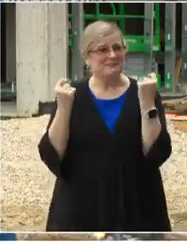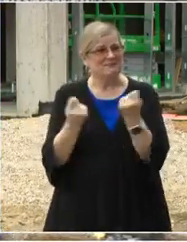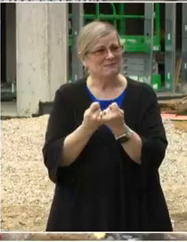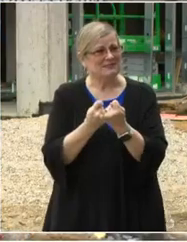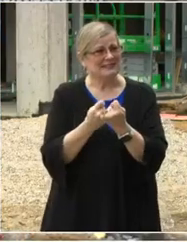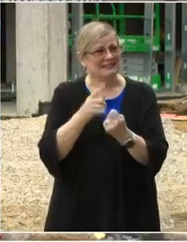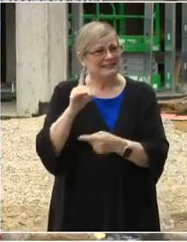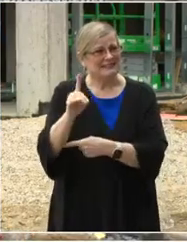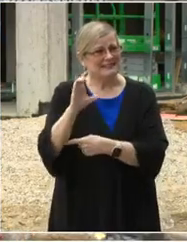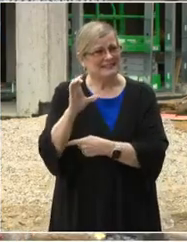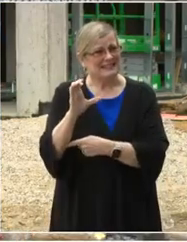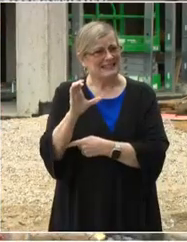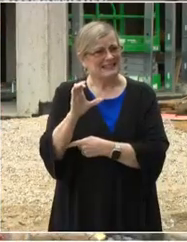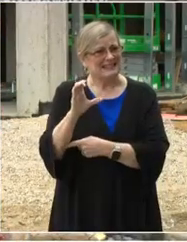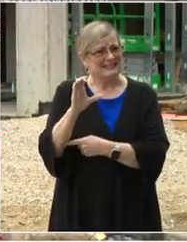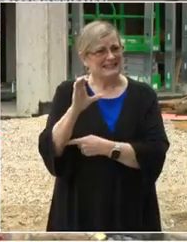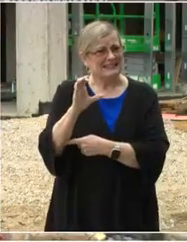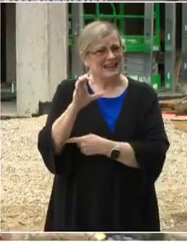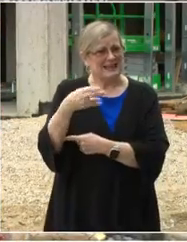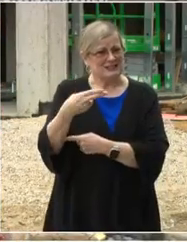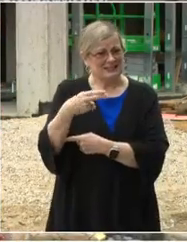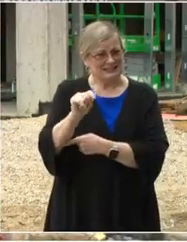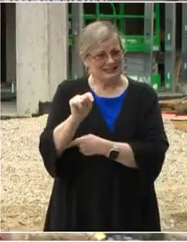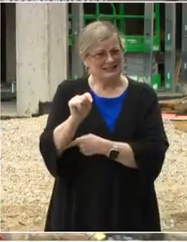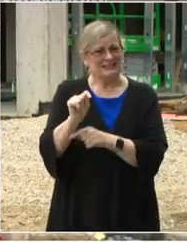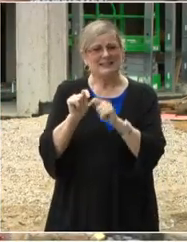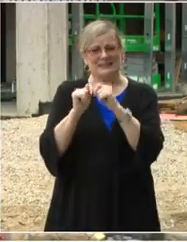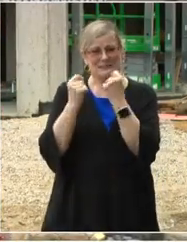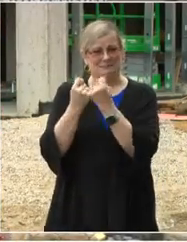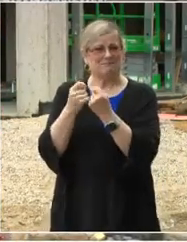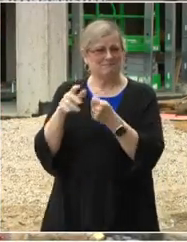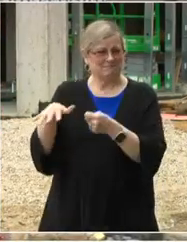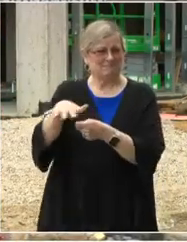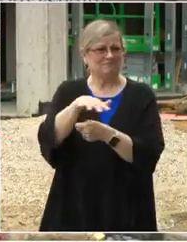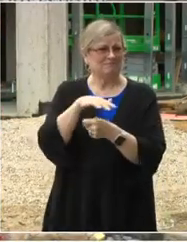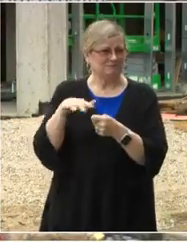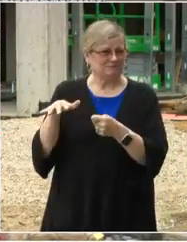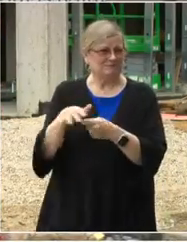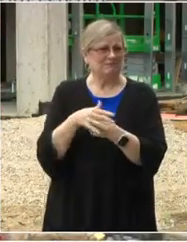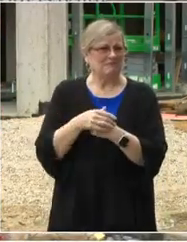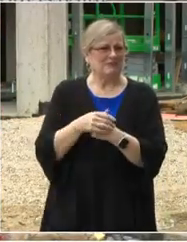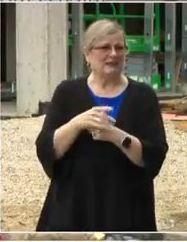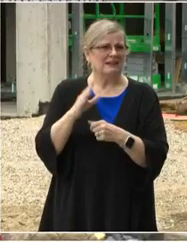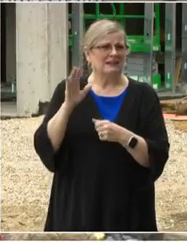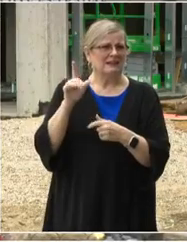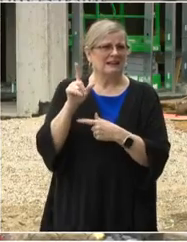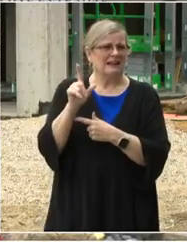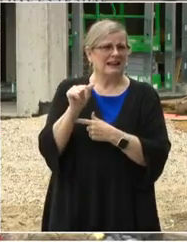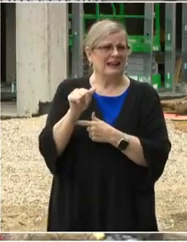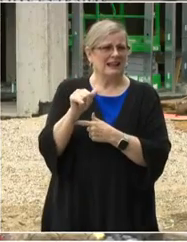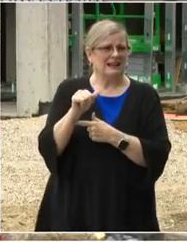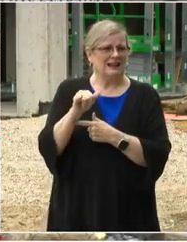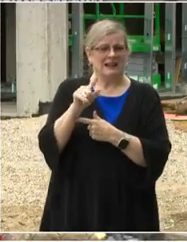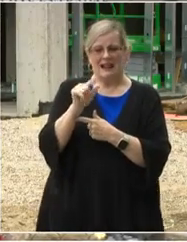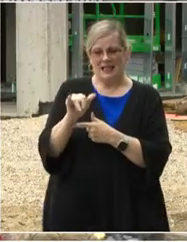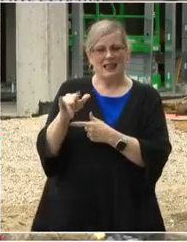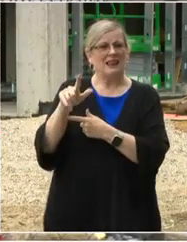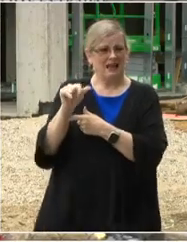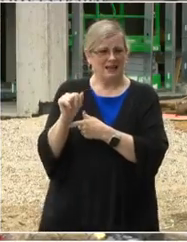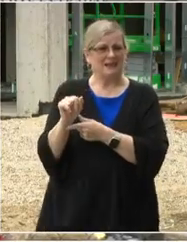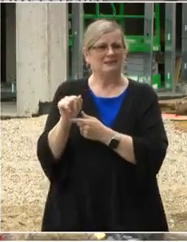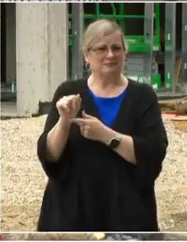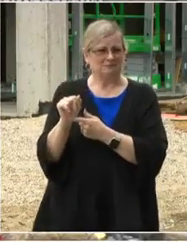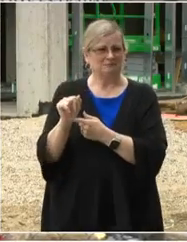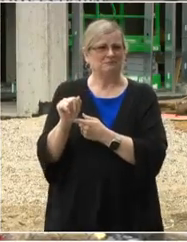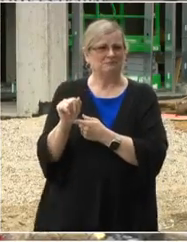Spring Flats, this was a complicated project. Victory Housing, Layla, you really deserve a lot of credit for getting this to the closing